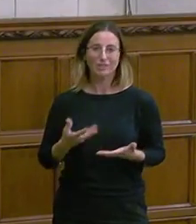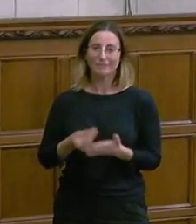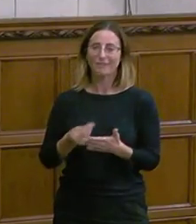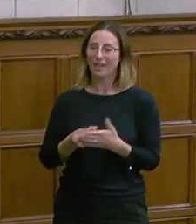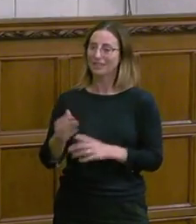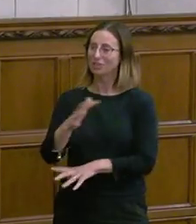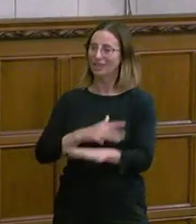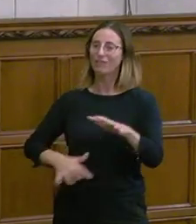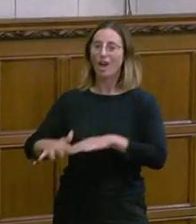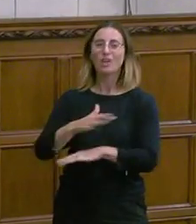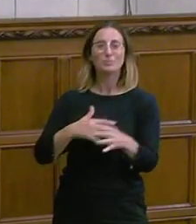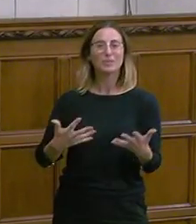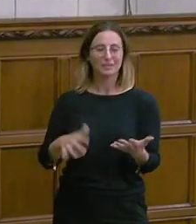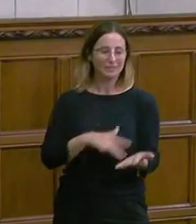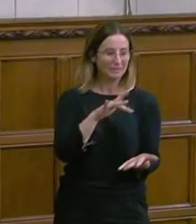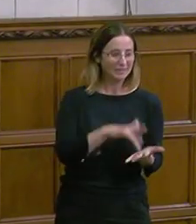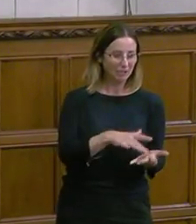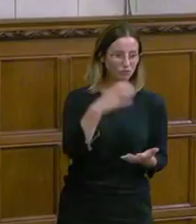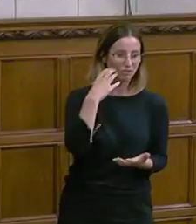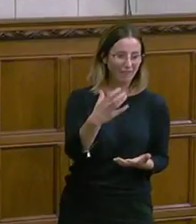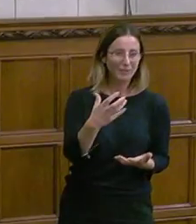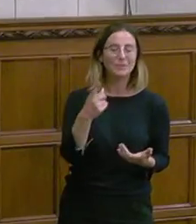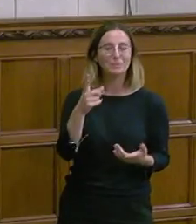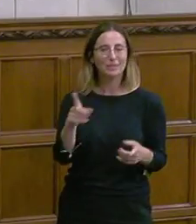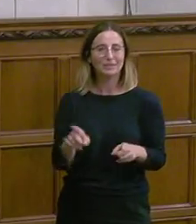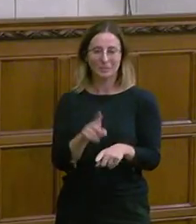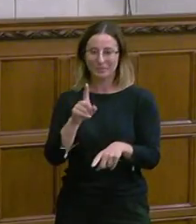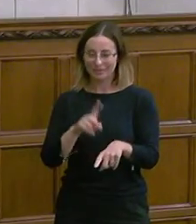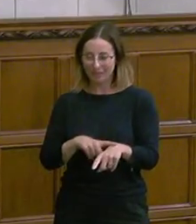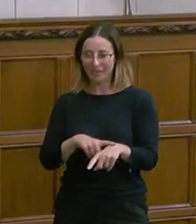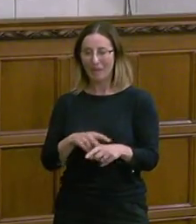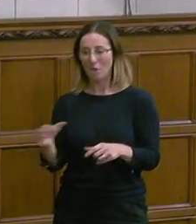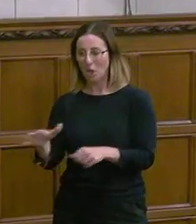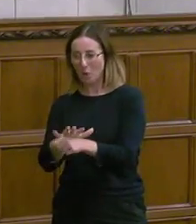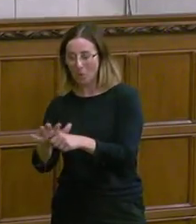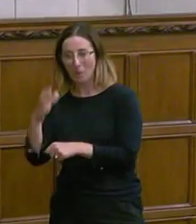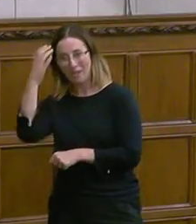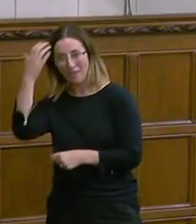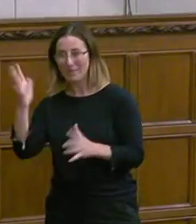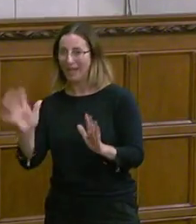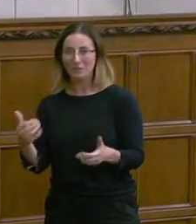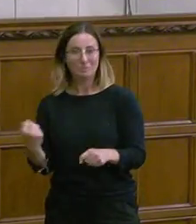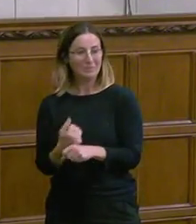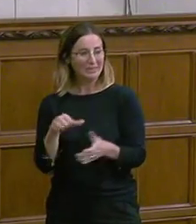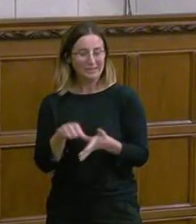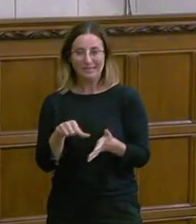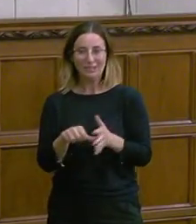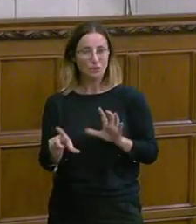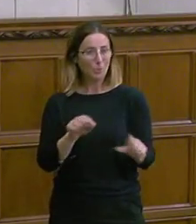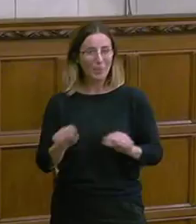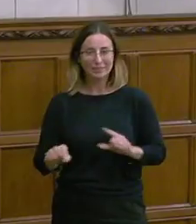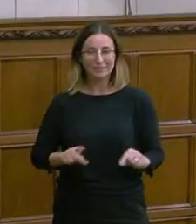environment, both central and local government continue to face some very difficult choices. Local authorities are best placed to